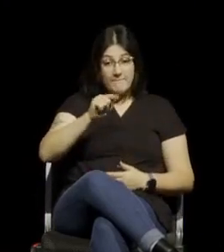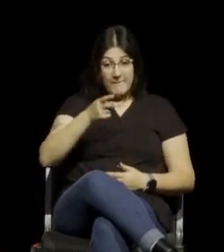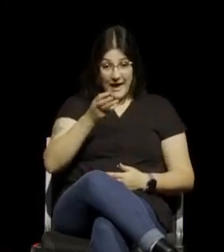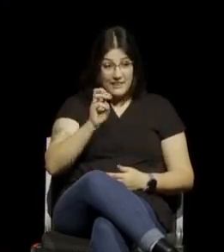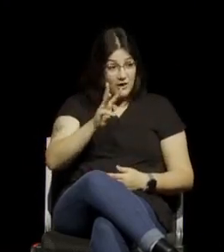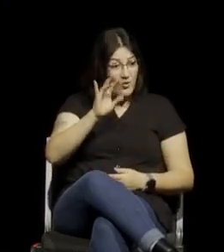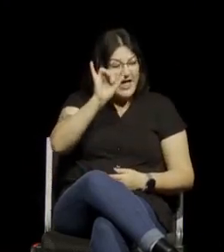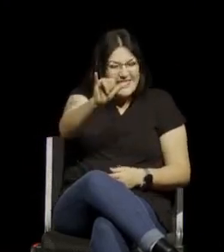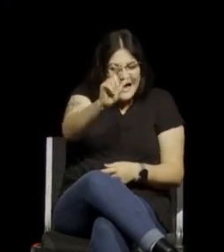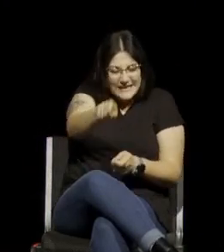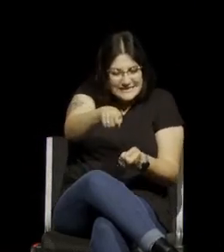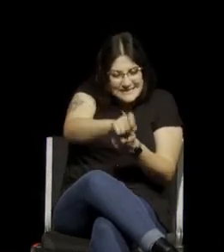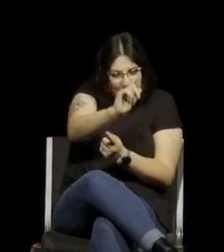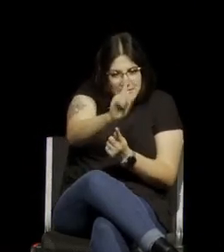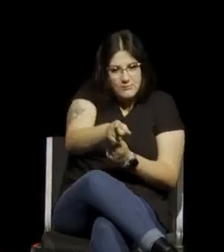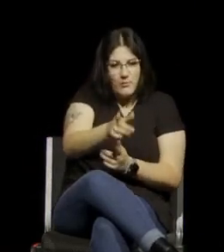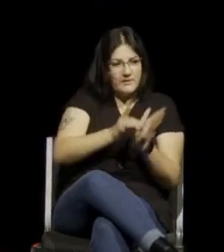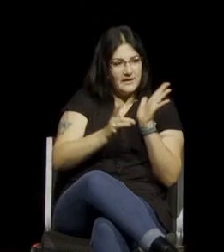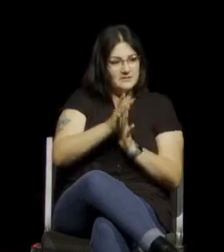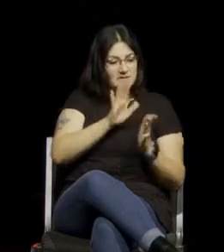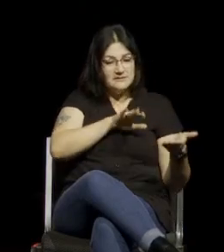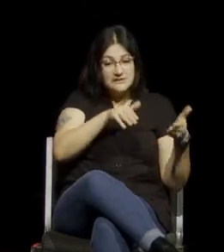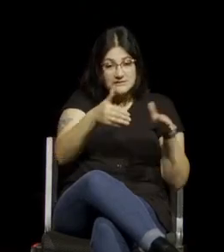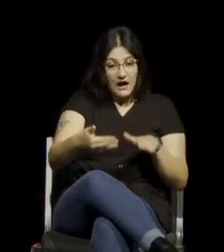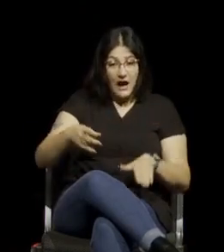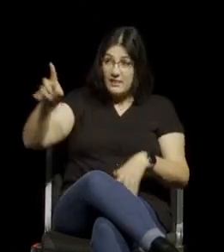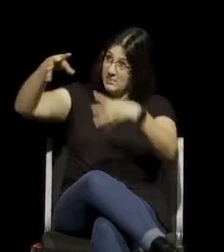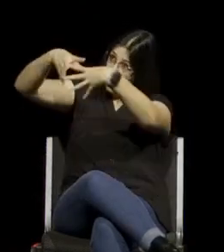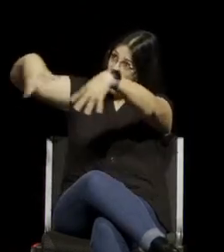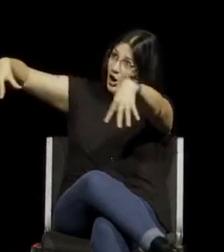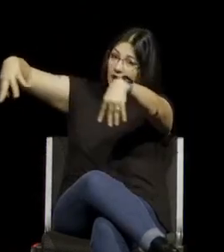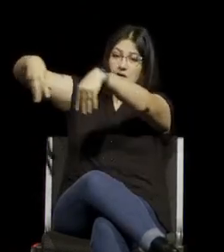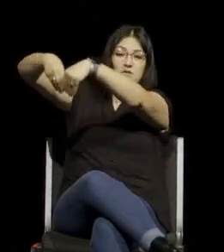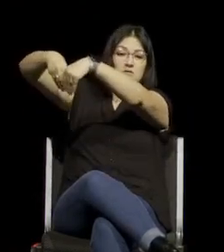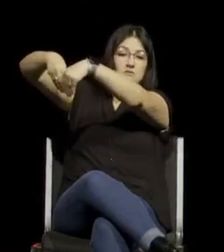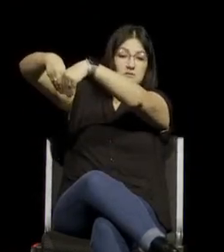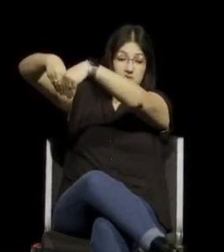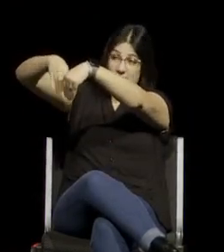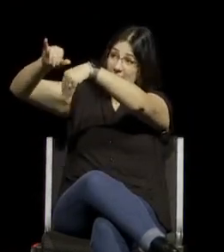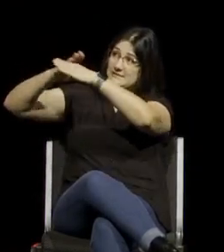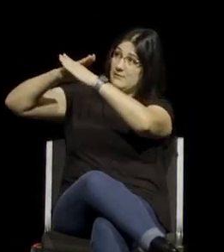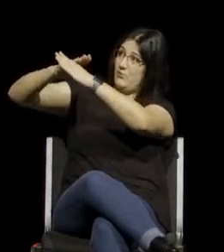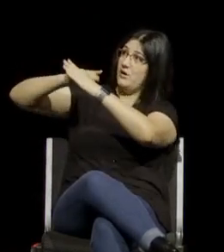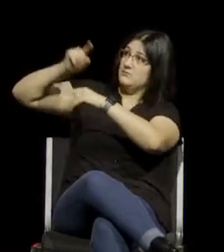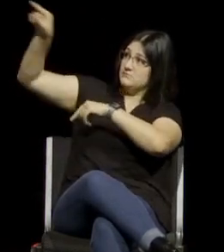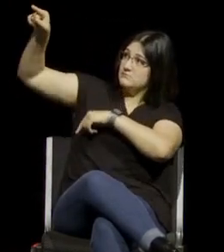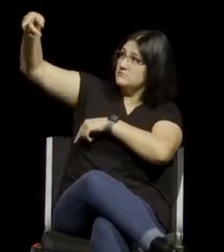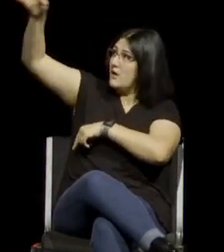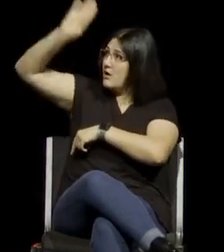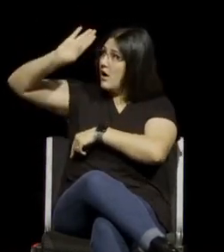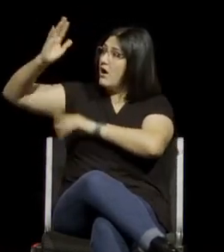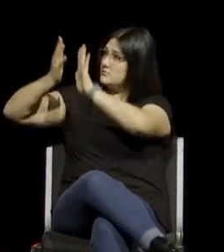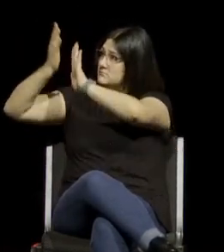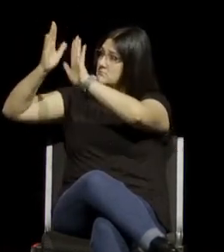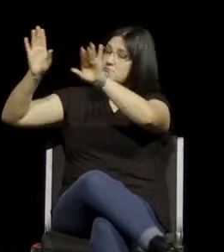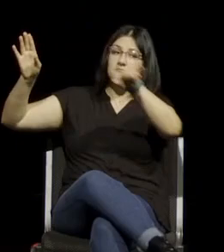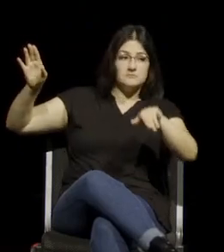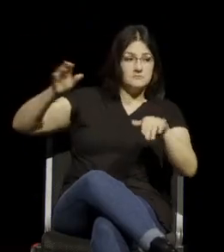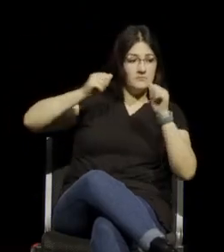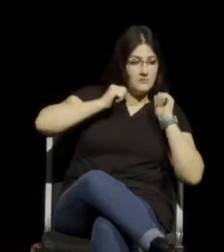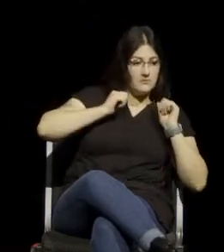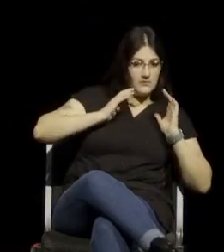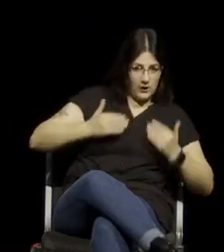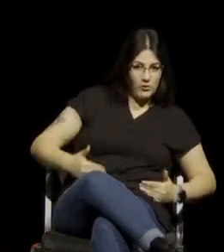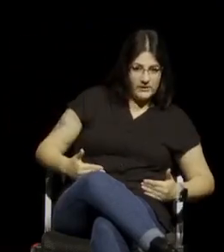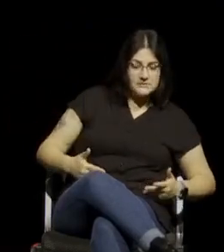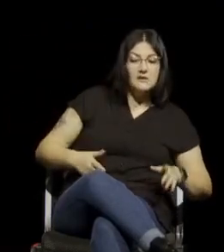that moment, at Jesus' death on the cross, the curtain of the temple that separated man from the Holy of Holies, the presence